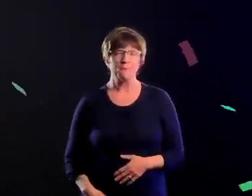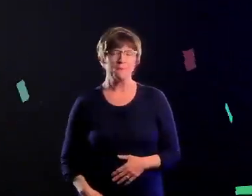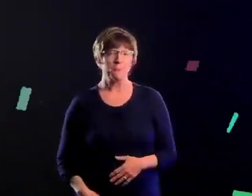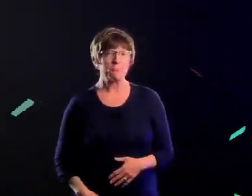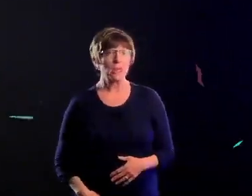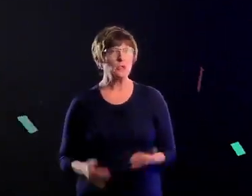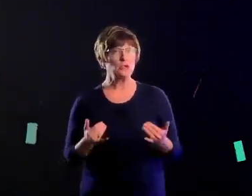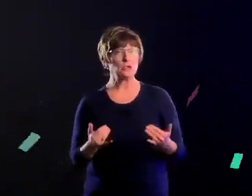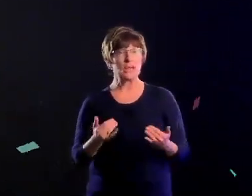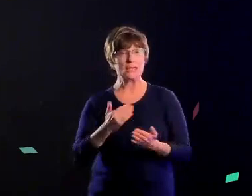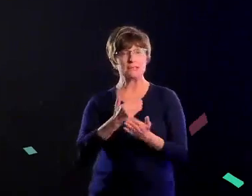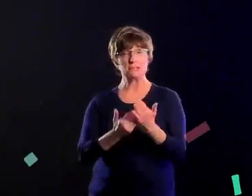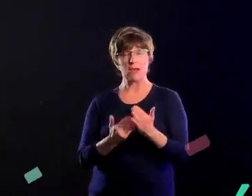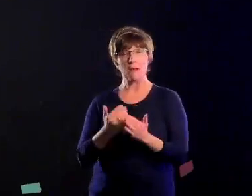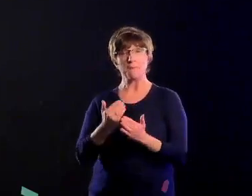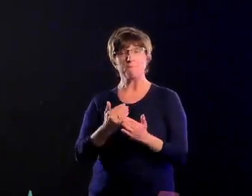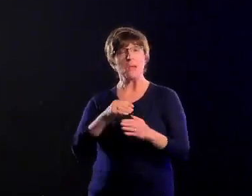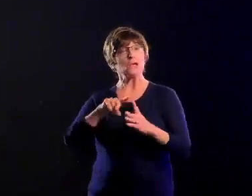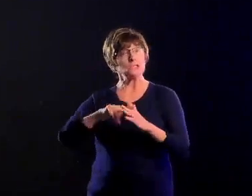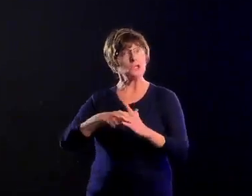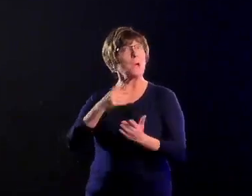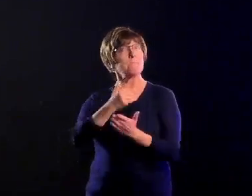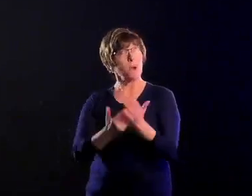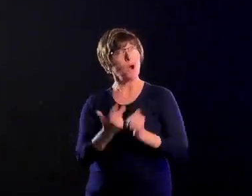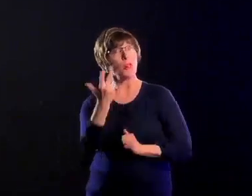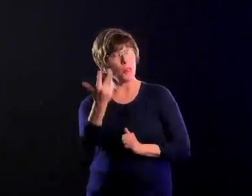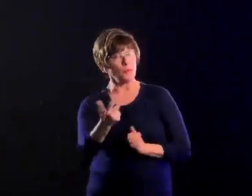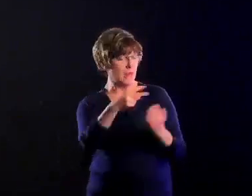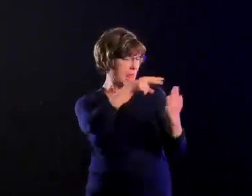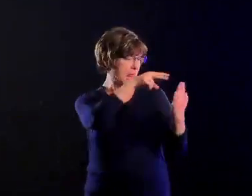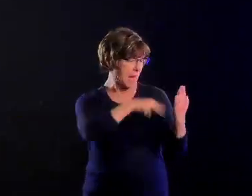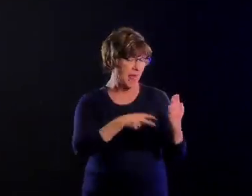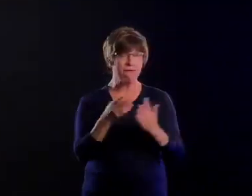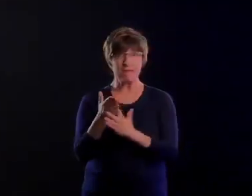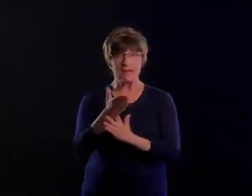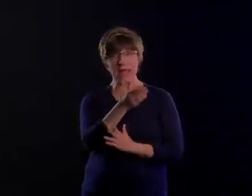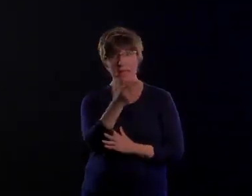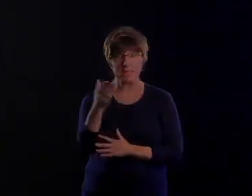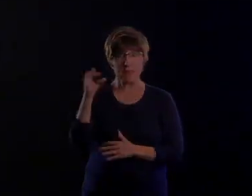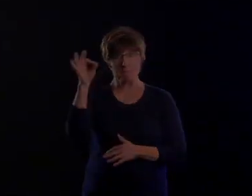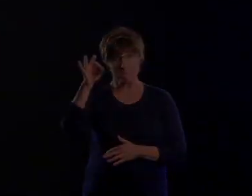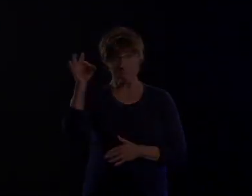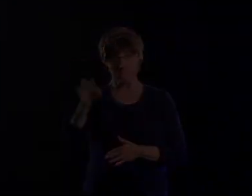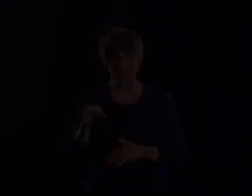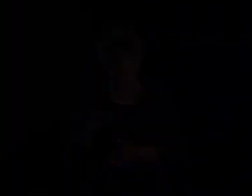3 of our Navigate series. Let's prepare our hearts as we receive the Word of God.